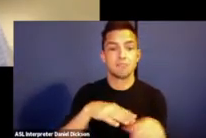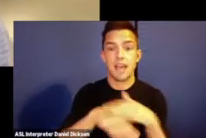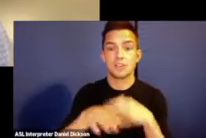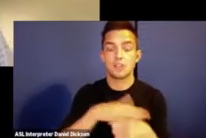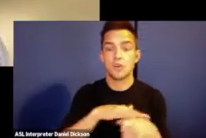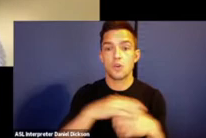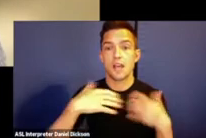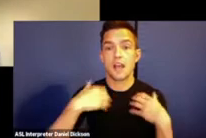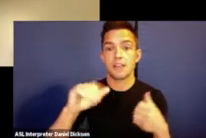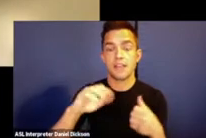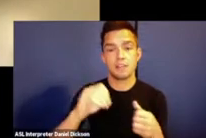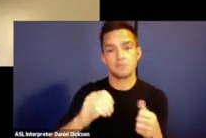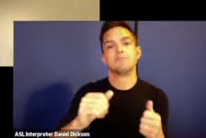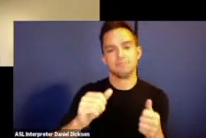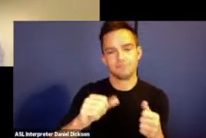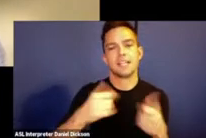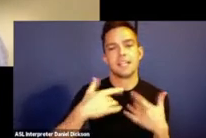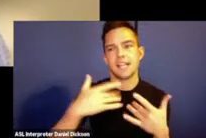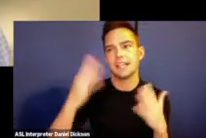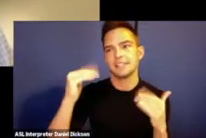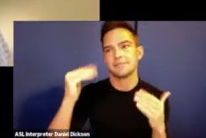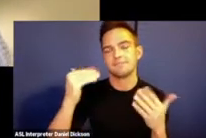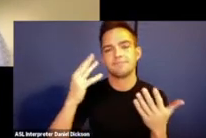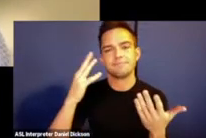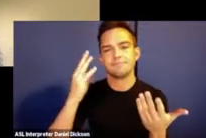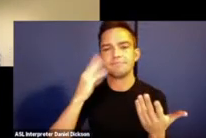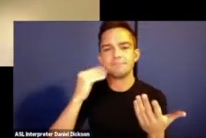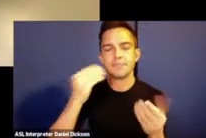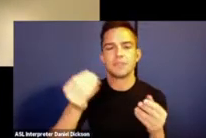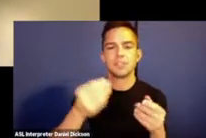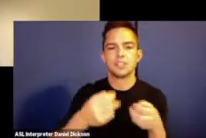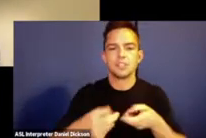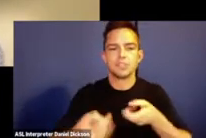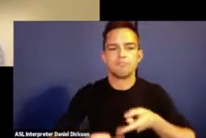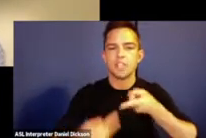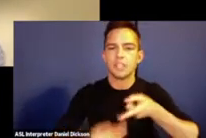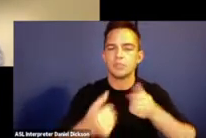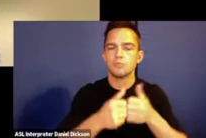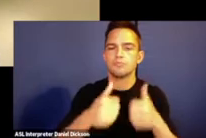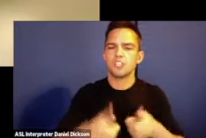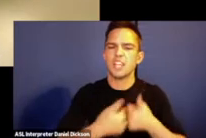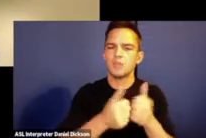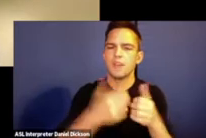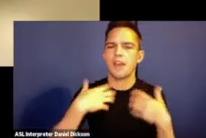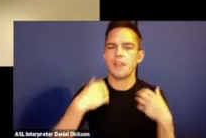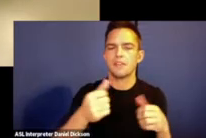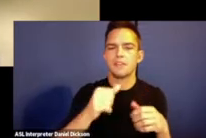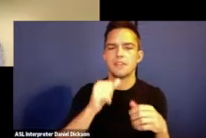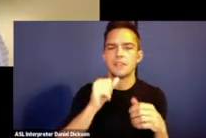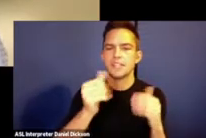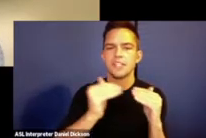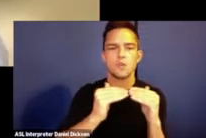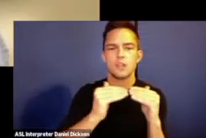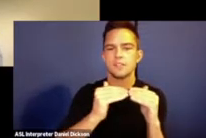more likely to then experience difficulties in health. They're more likely to experience inequalities in their health. And we know that there is